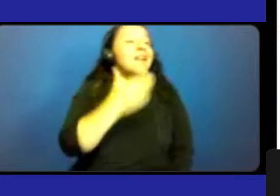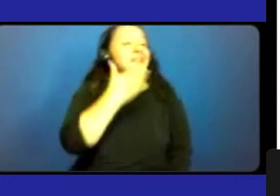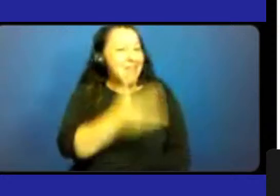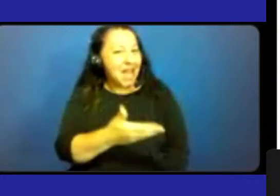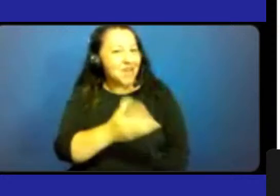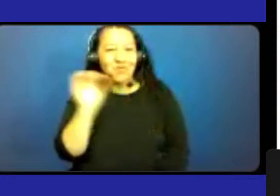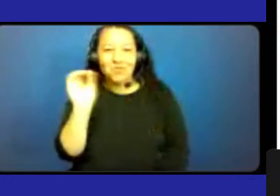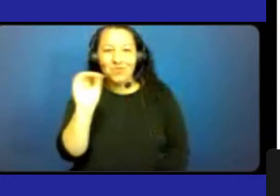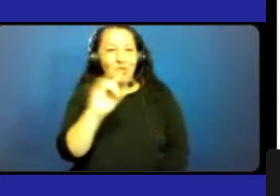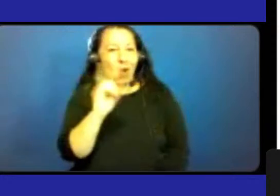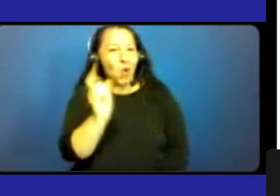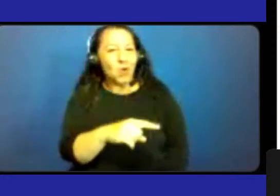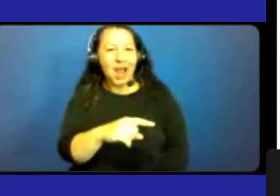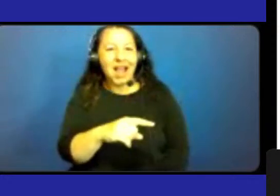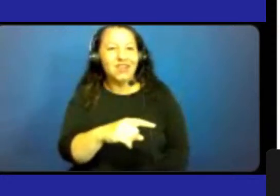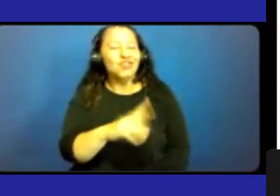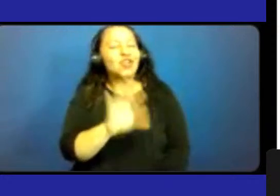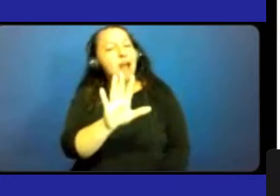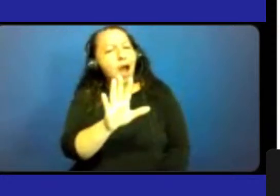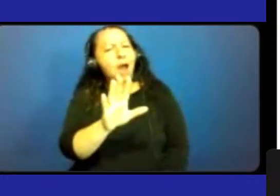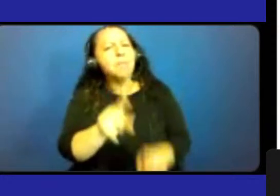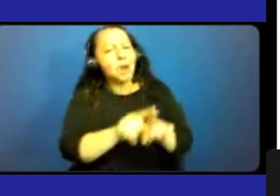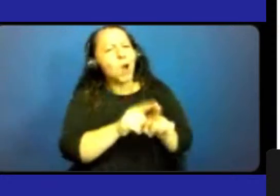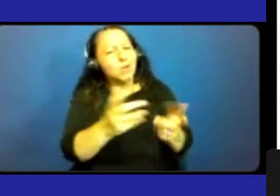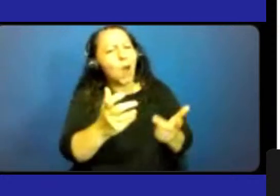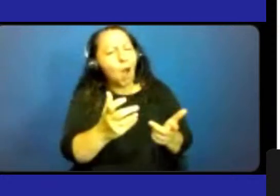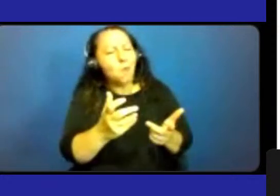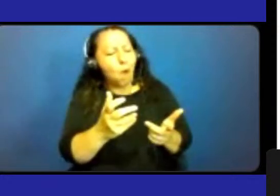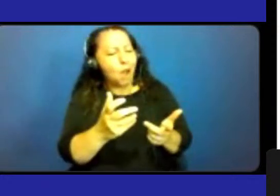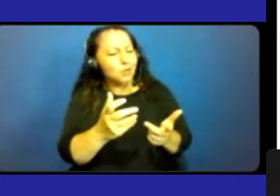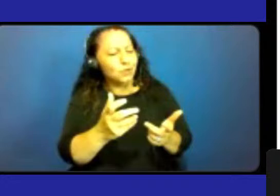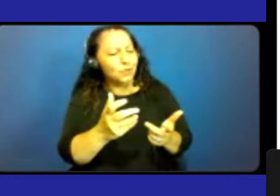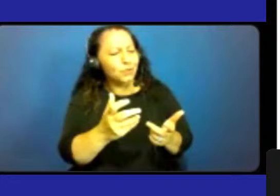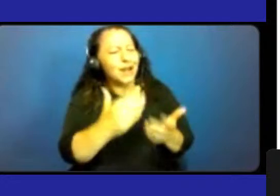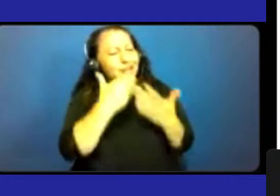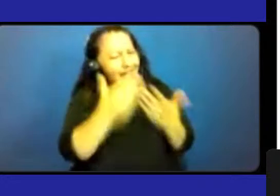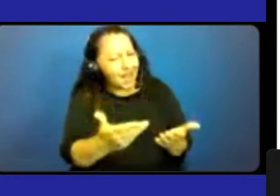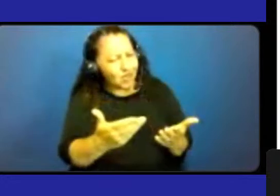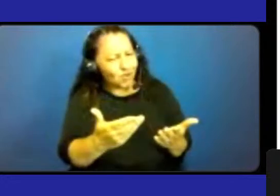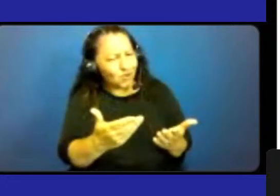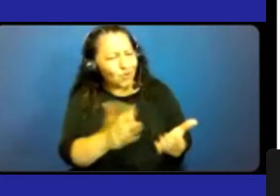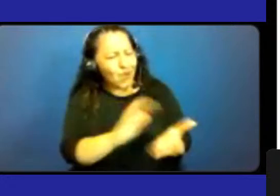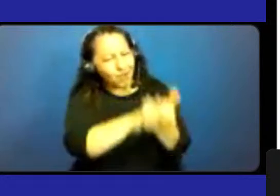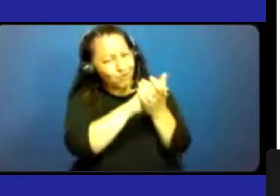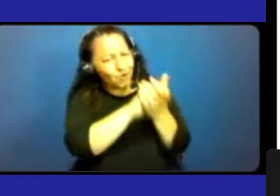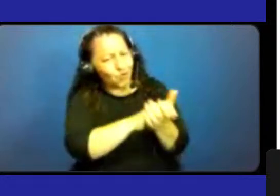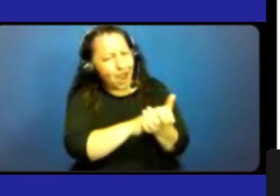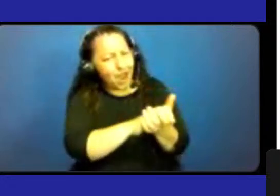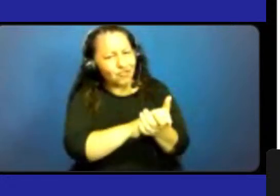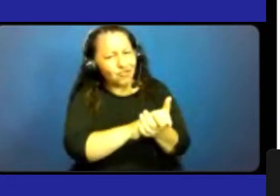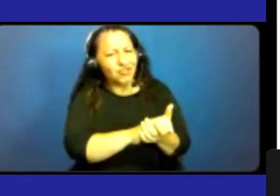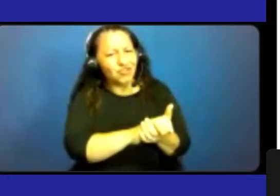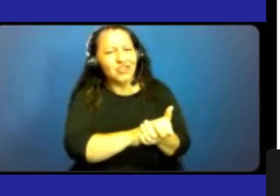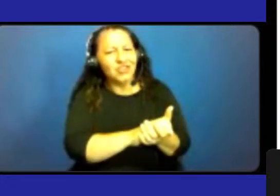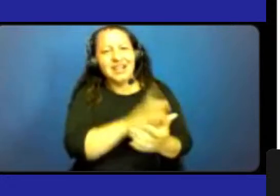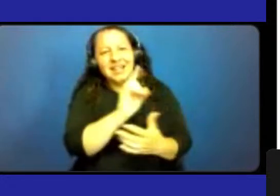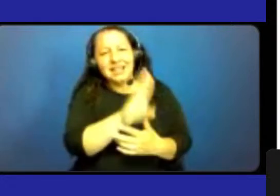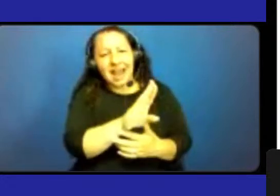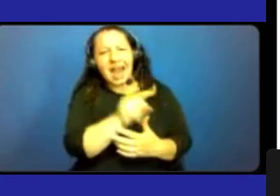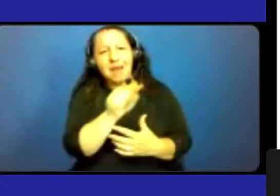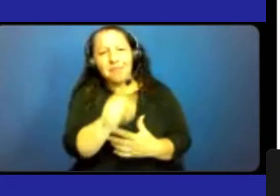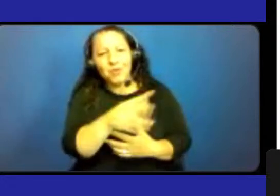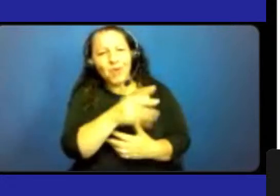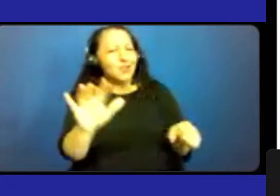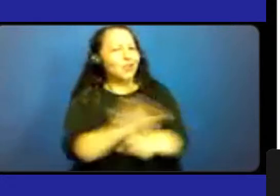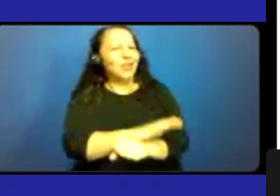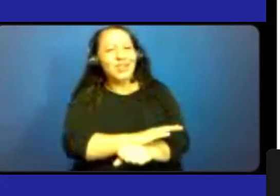Thank you. No questions, but also just want to thank you and congratulate Deb, you and the entire huge team